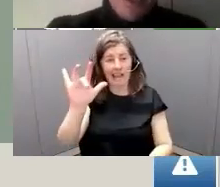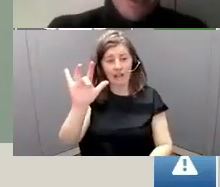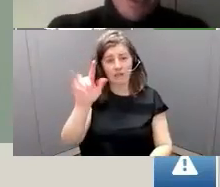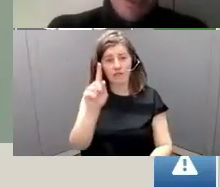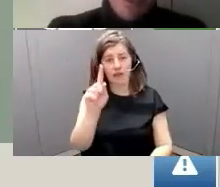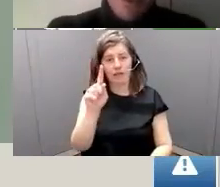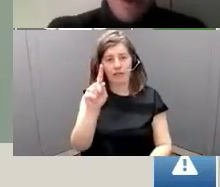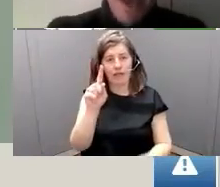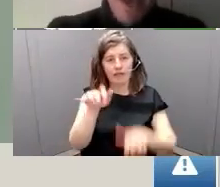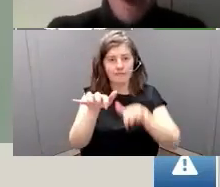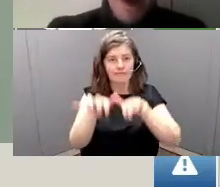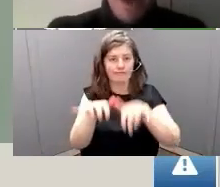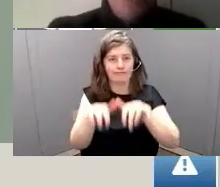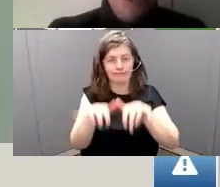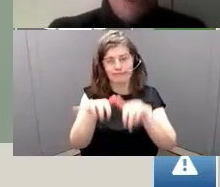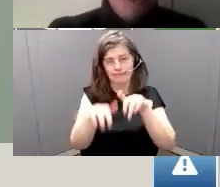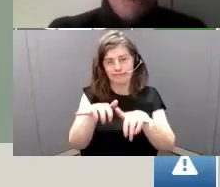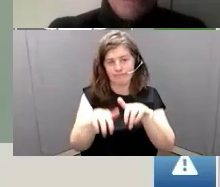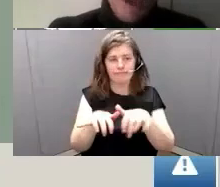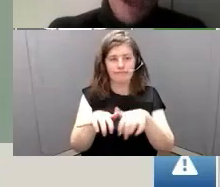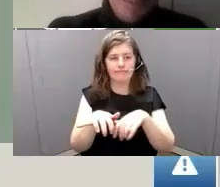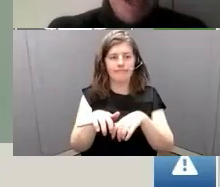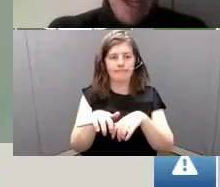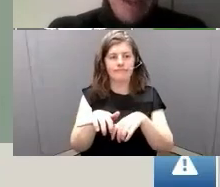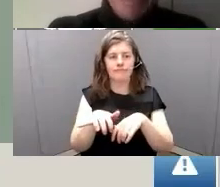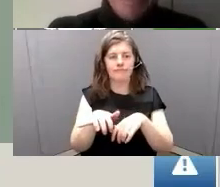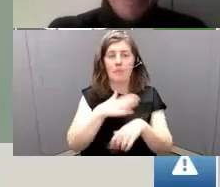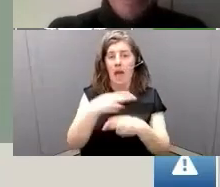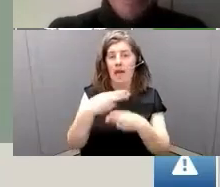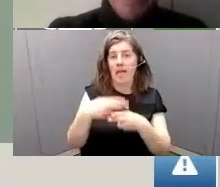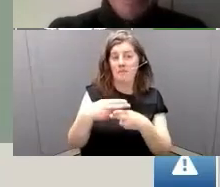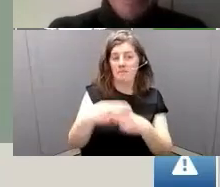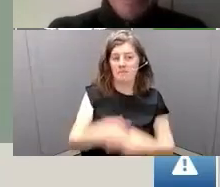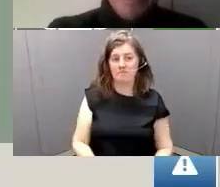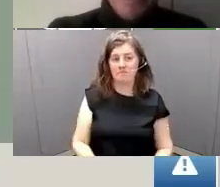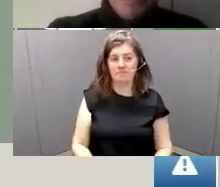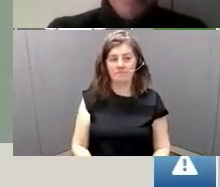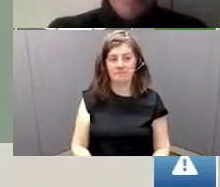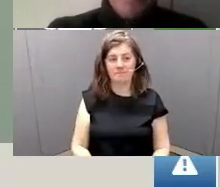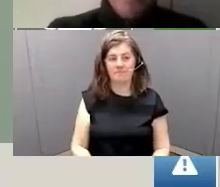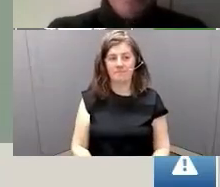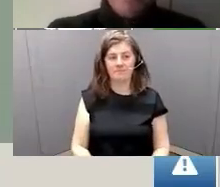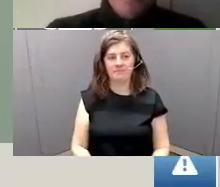there, and I will type in my name.